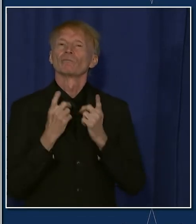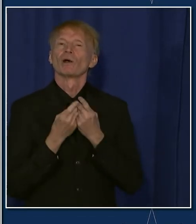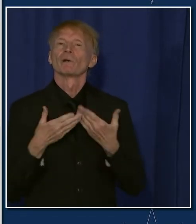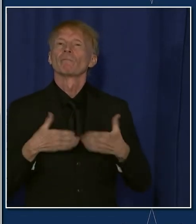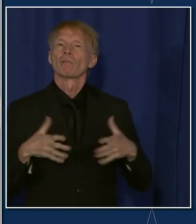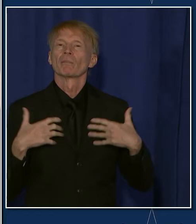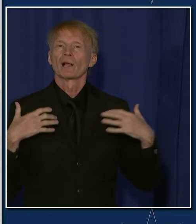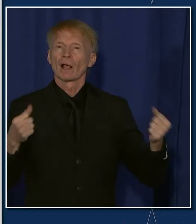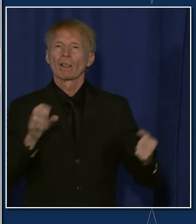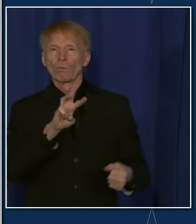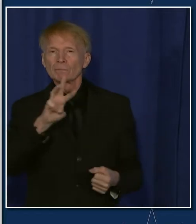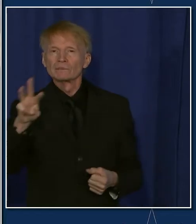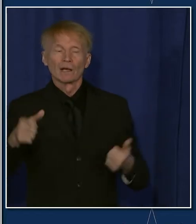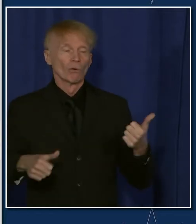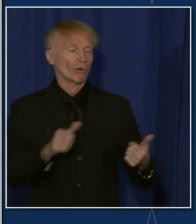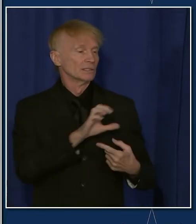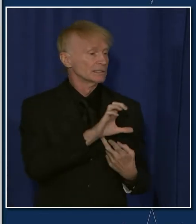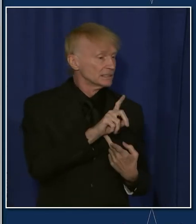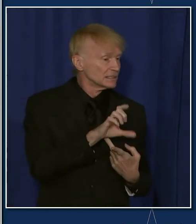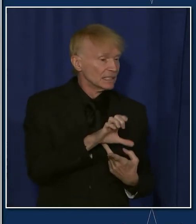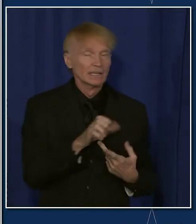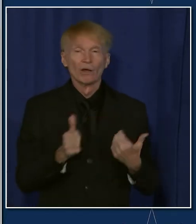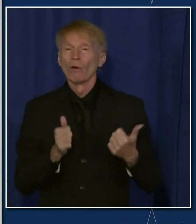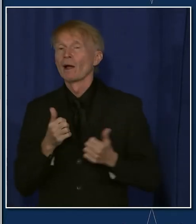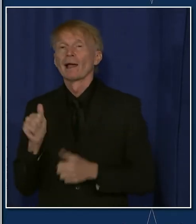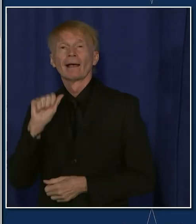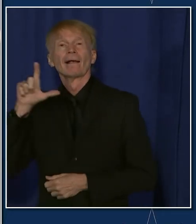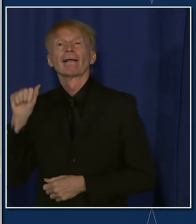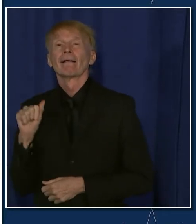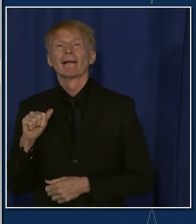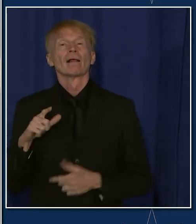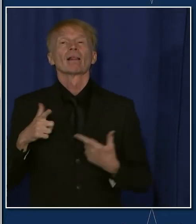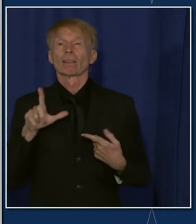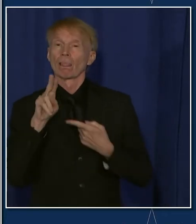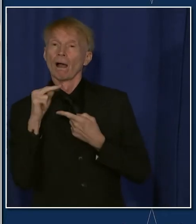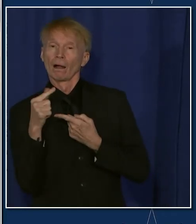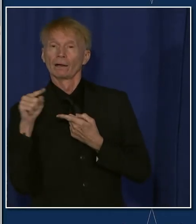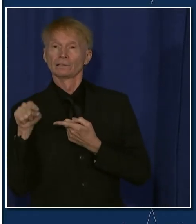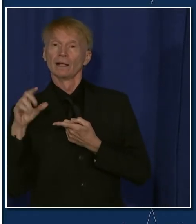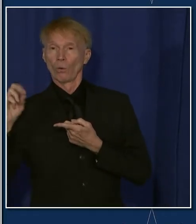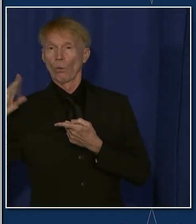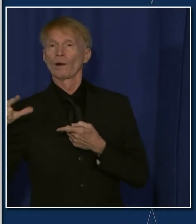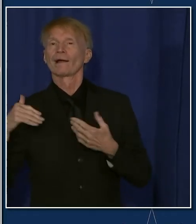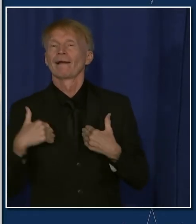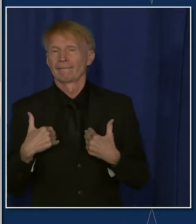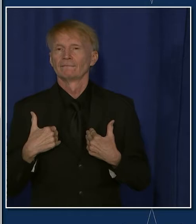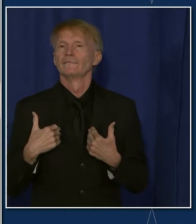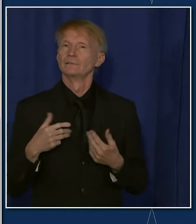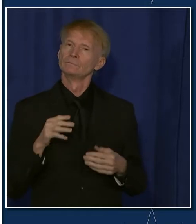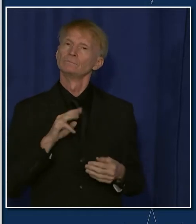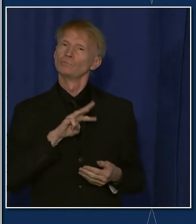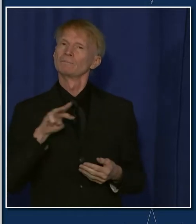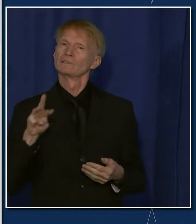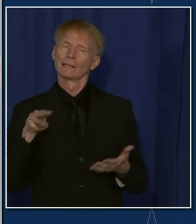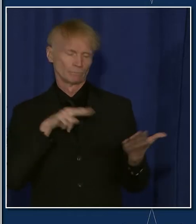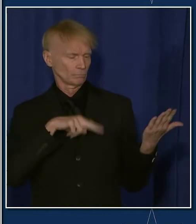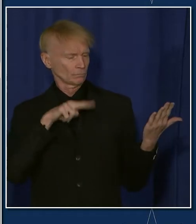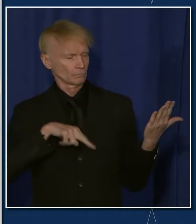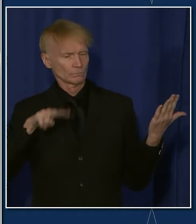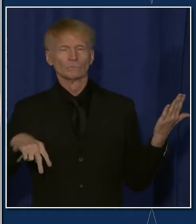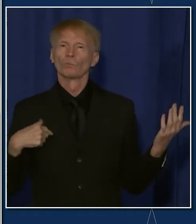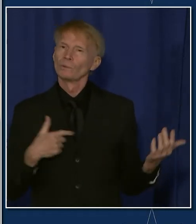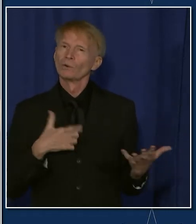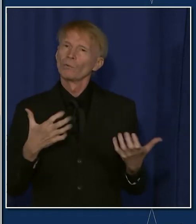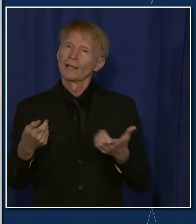the CDC, or the American Lung Association at lung.org. We want to continue the conversation, and we want to